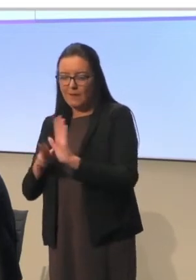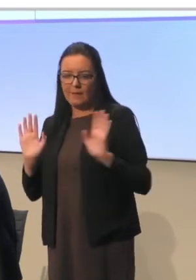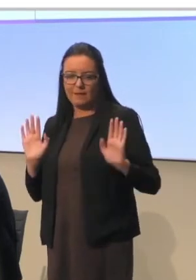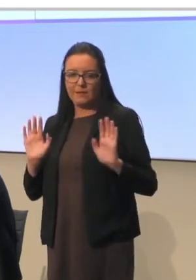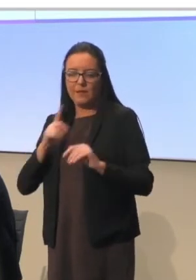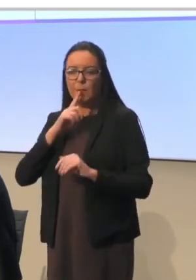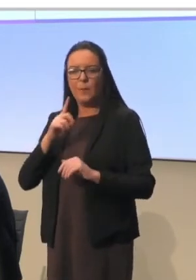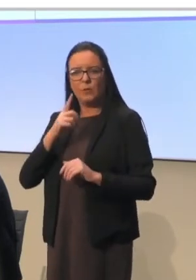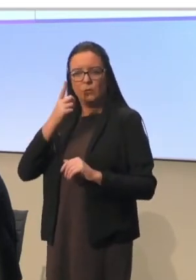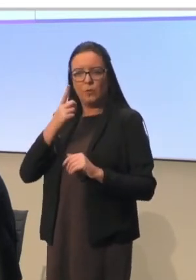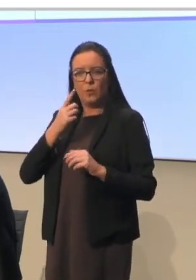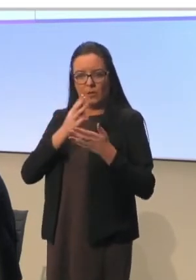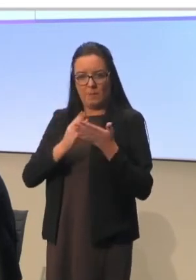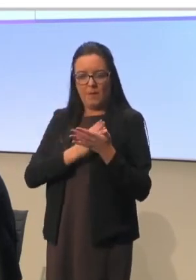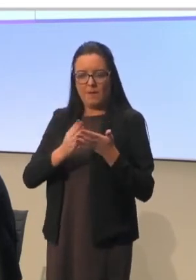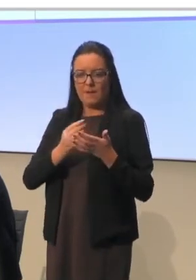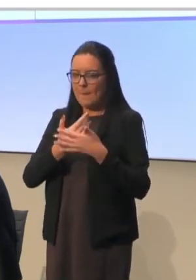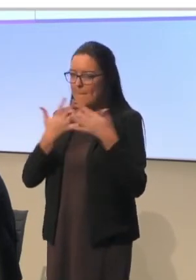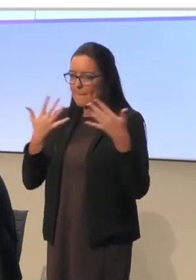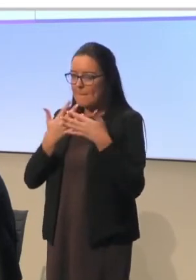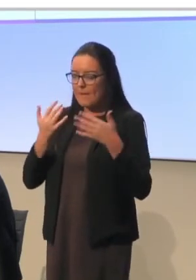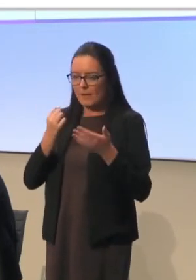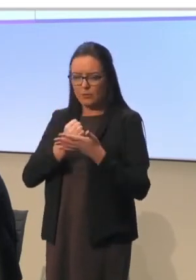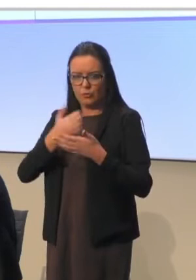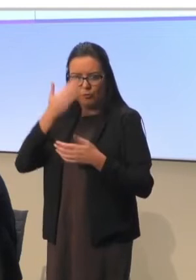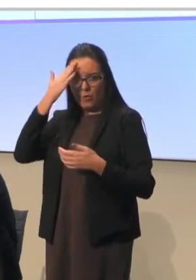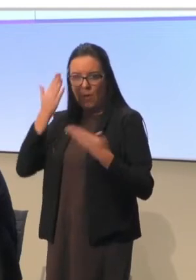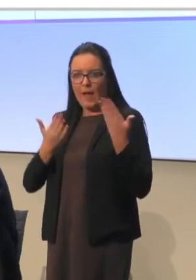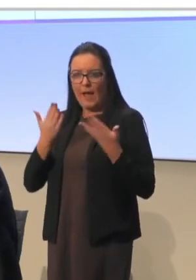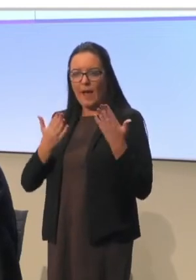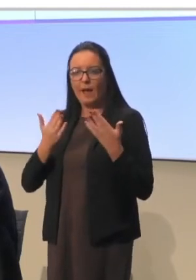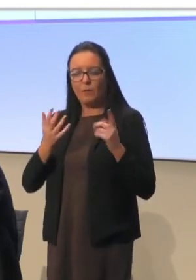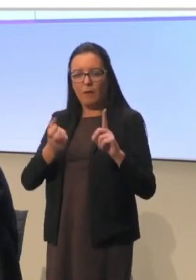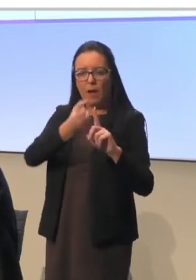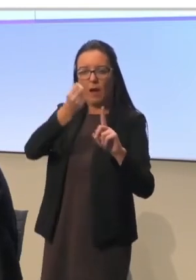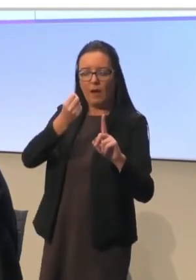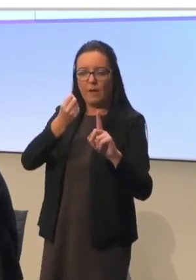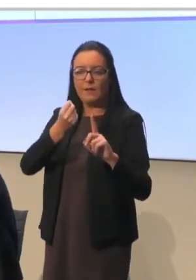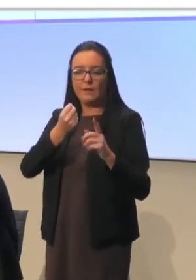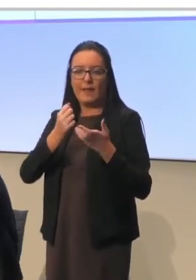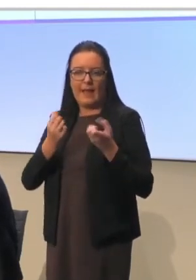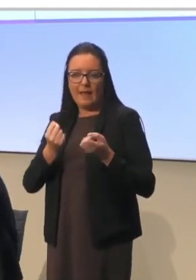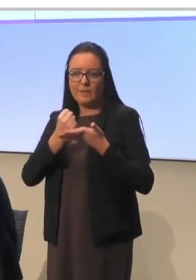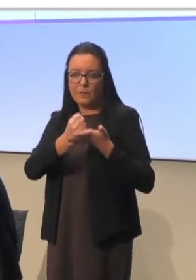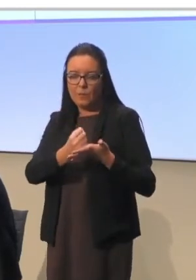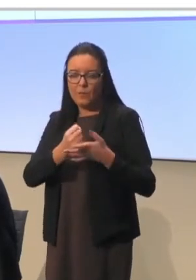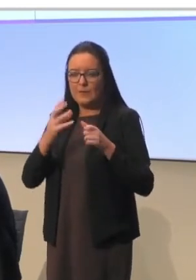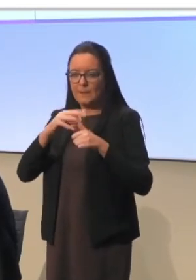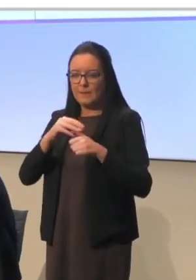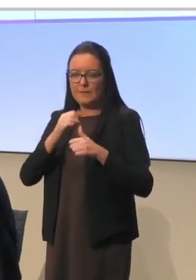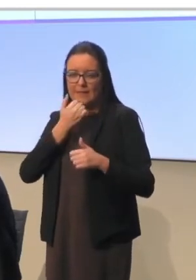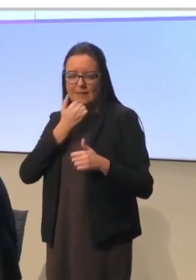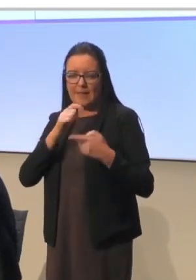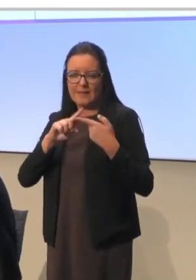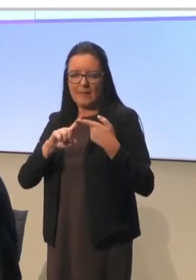end. Many students knew what they wanted and how to get there, but they welcomed support with specific dates and steps and maybe